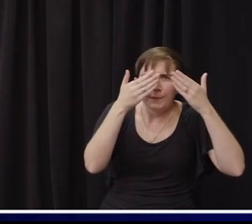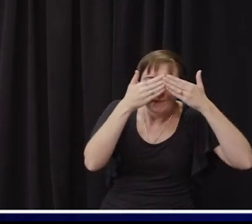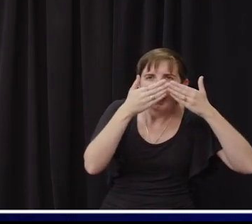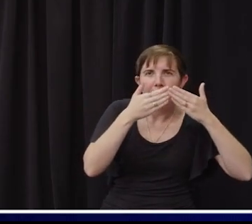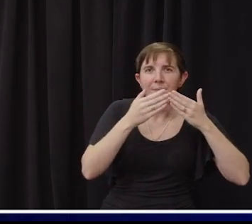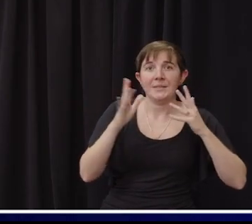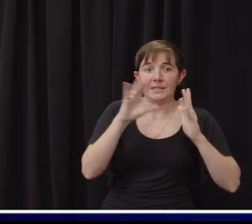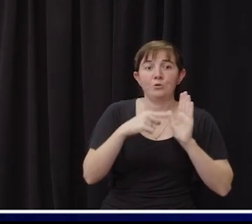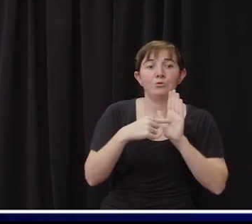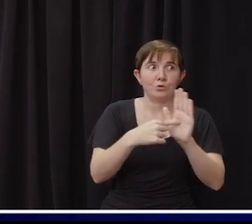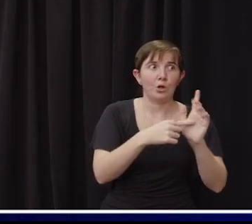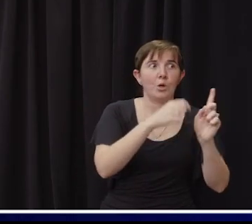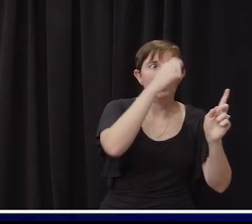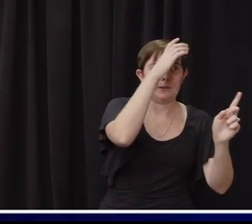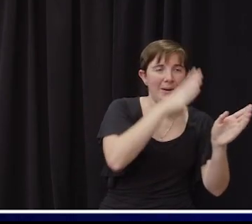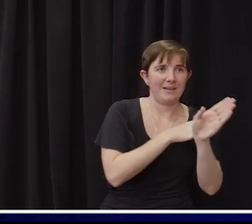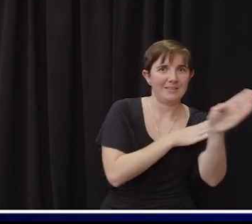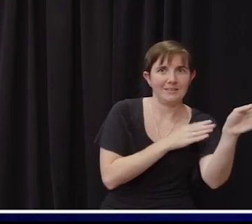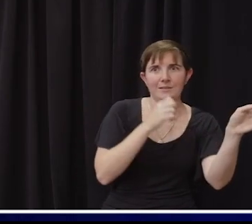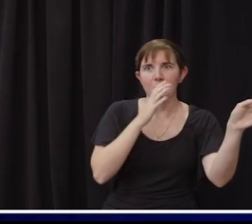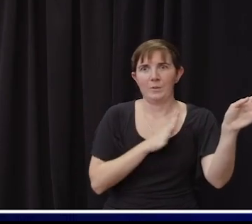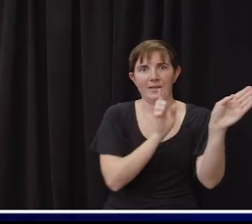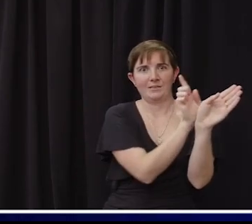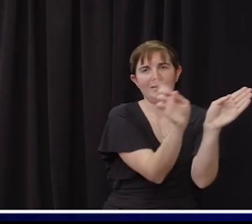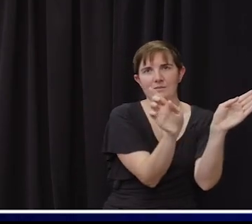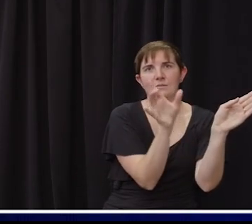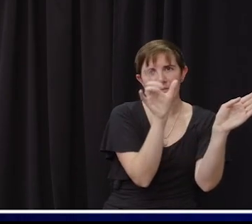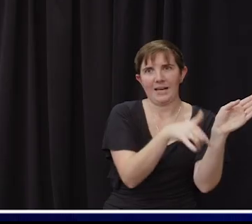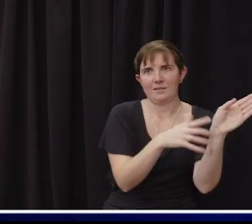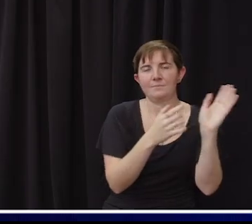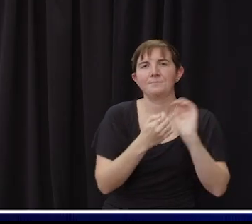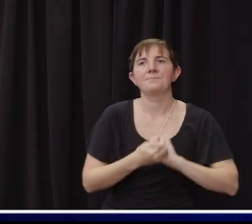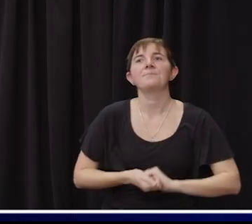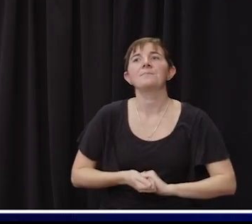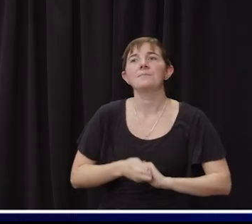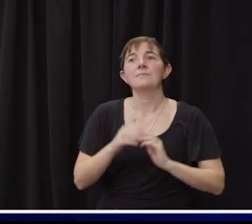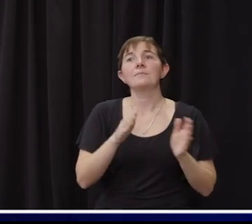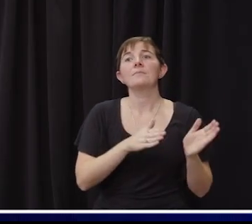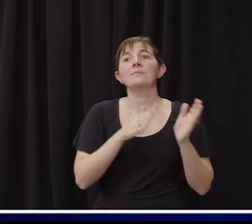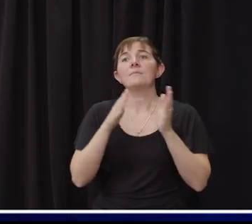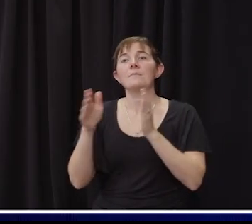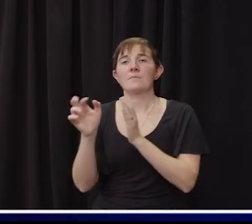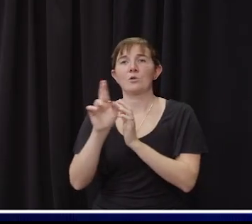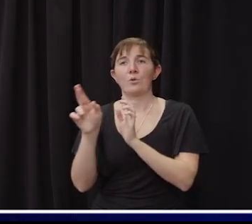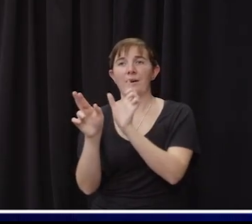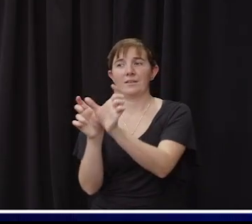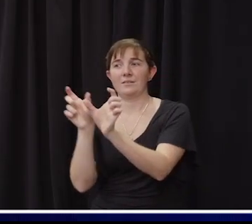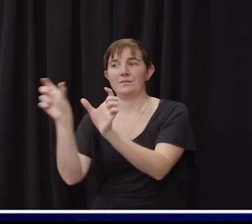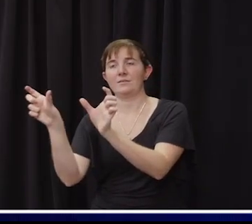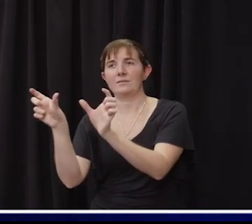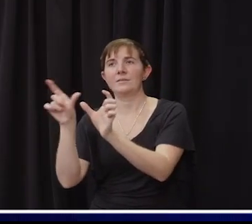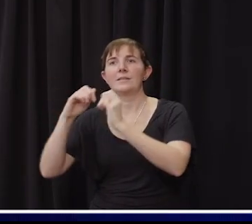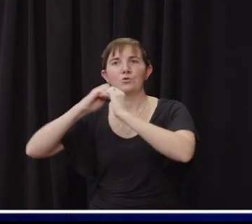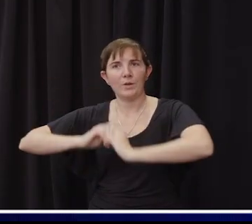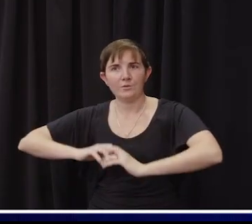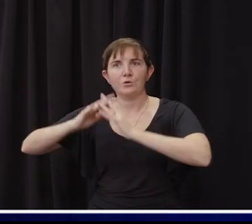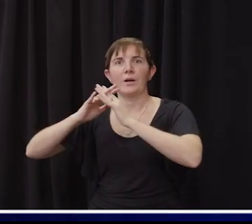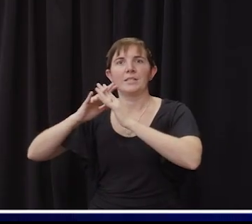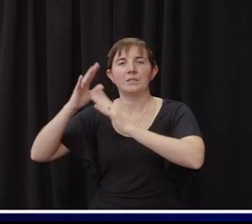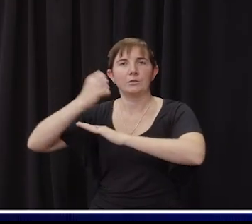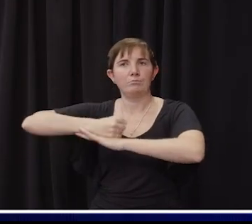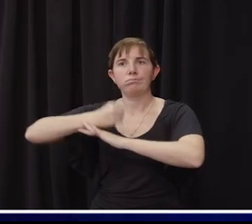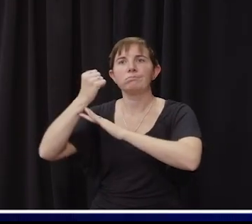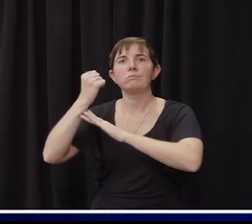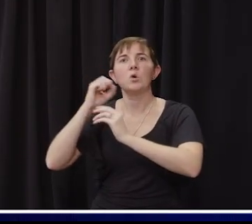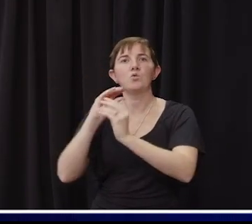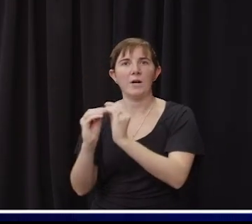used to lead you to men's and women's restrooms. The pictures on the right show the restoration and the